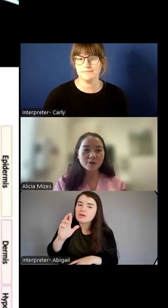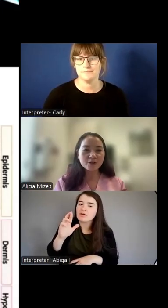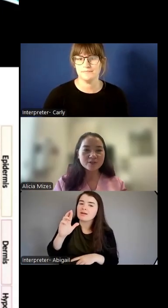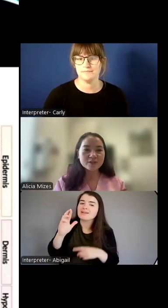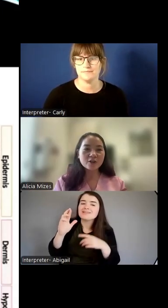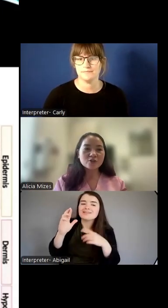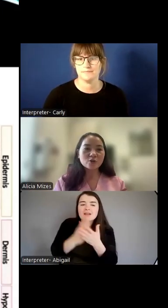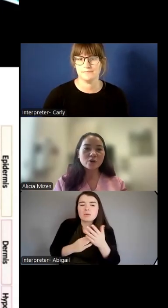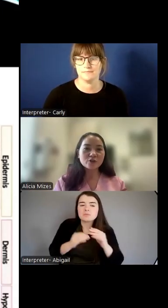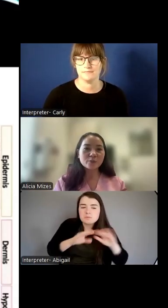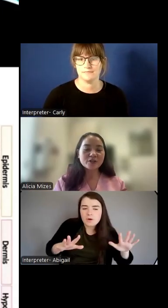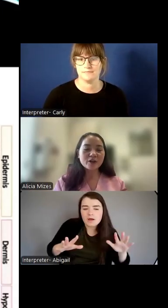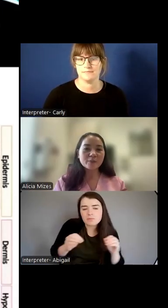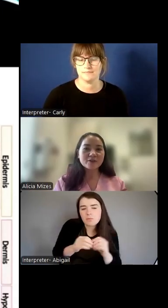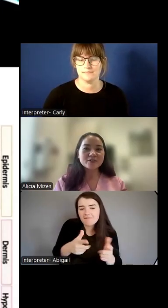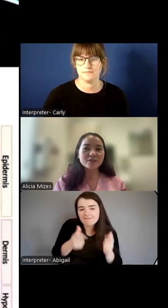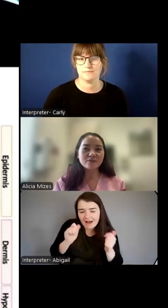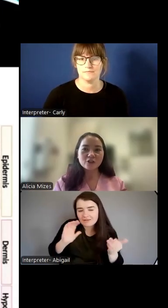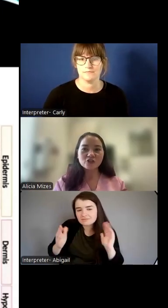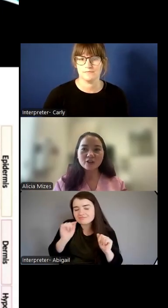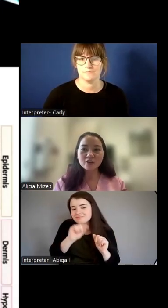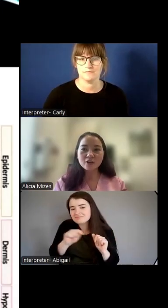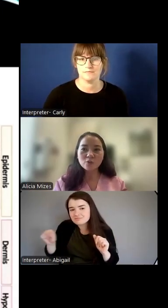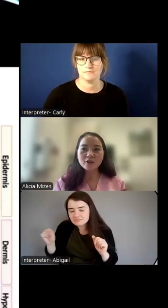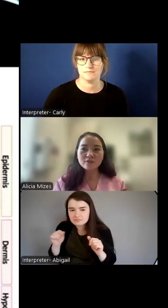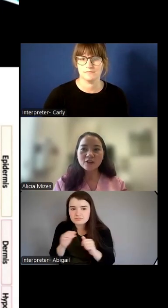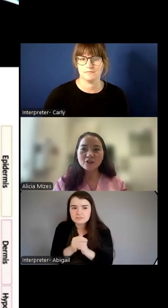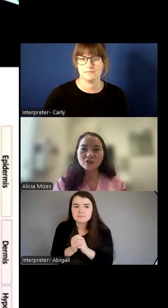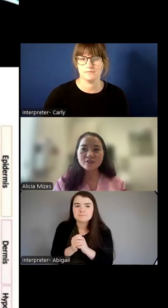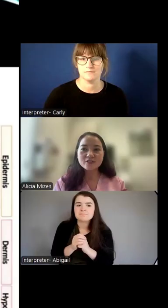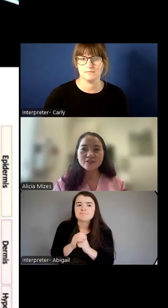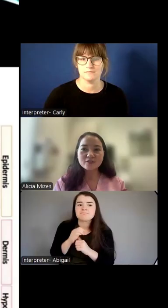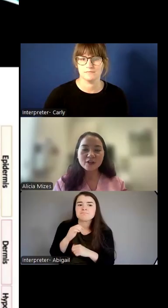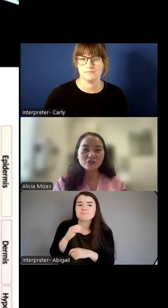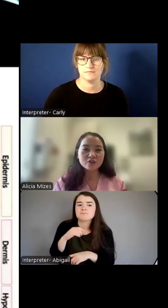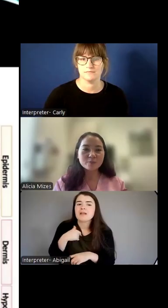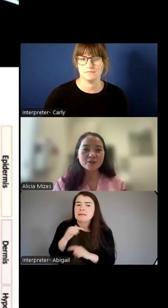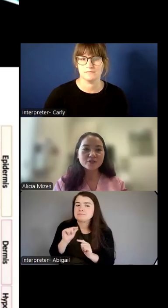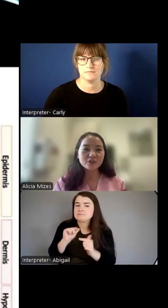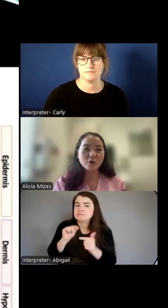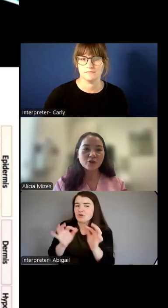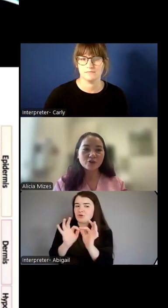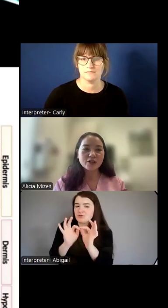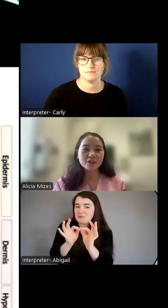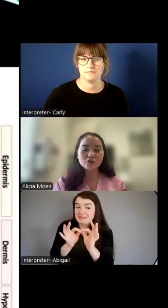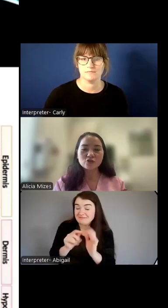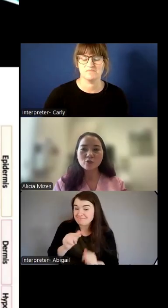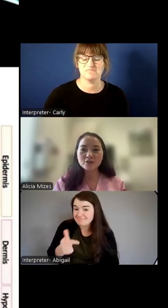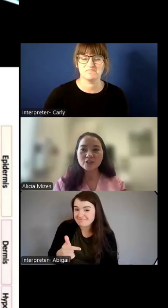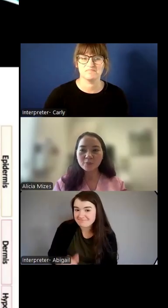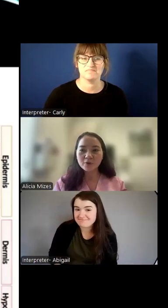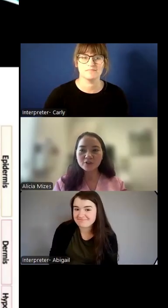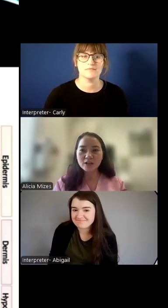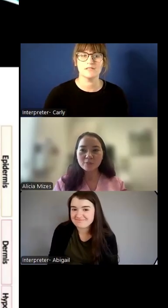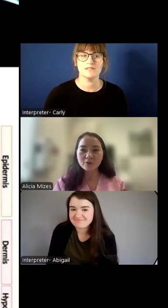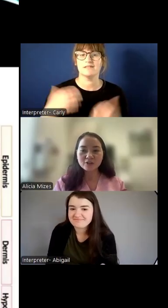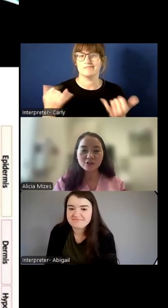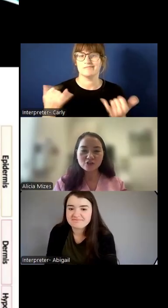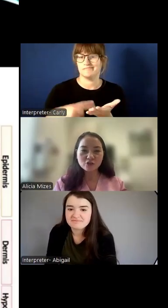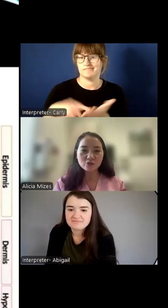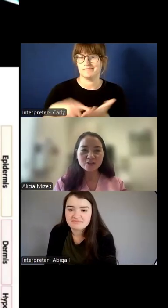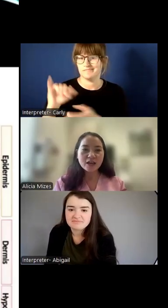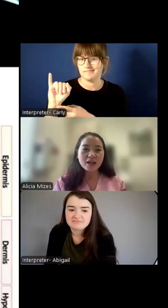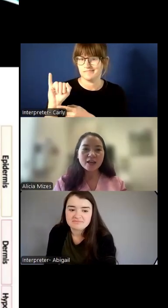talk about this. So one term we talk about is invasion. What invasion is basically where your cancer is growing deeper into